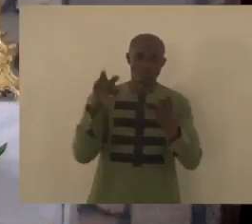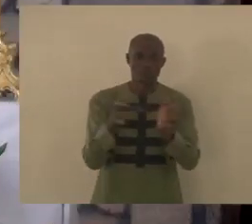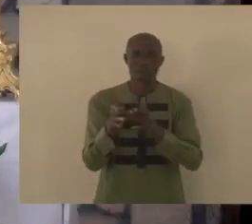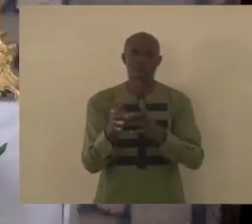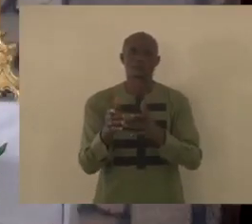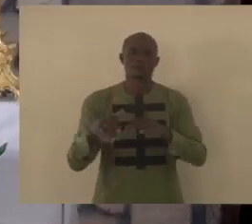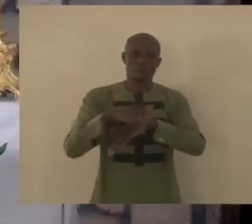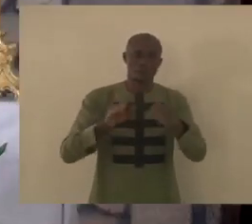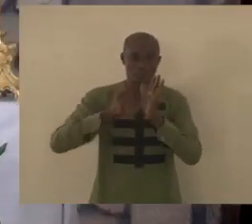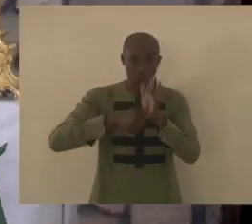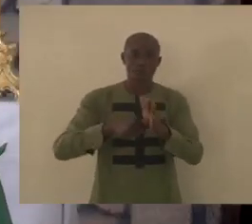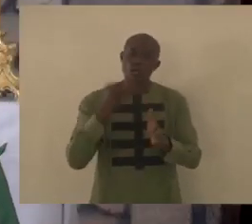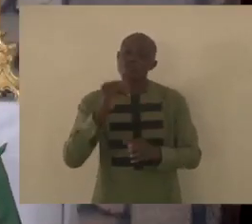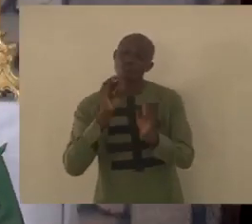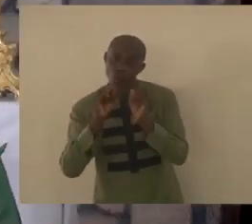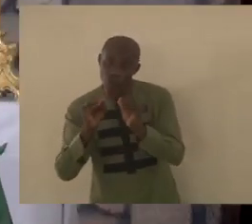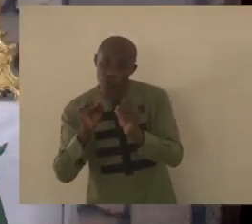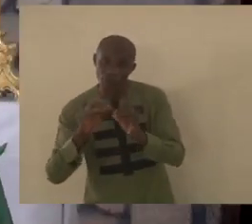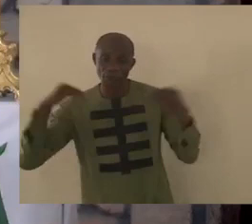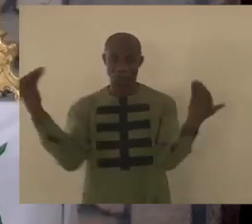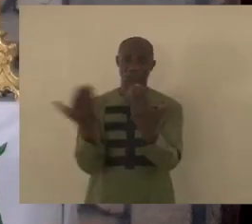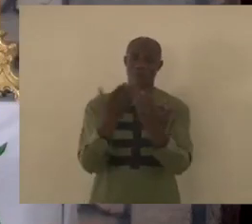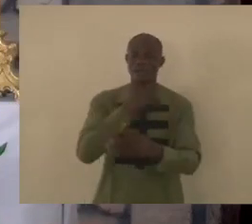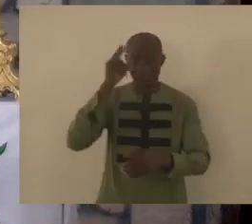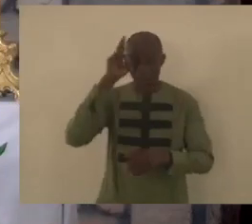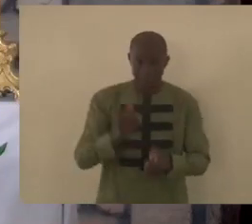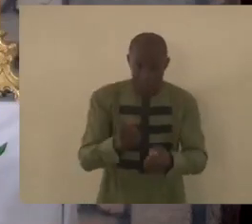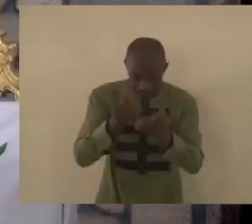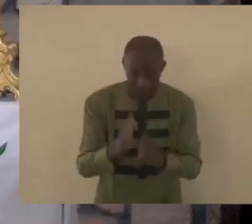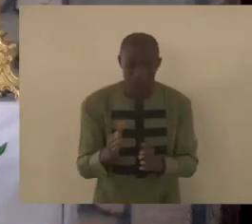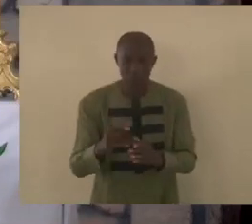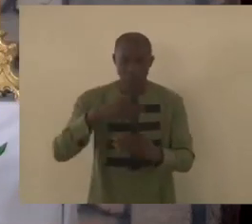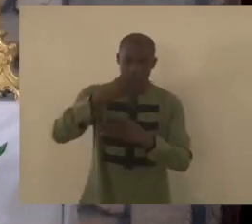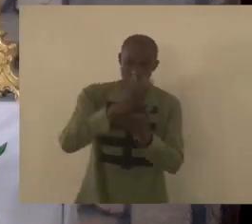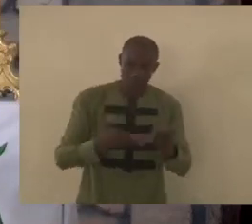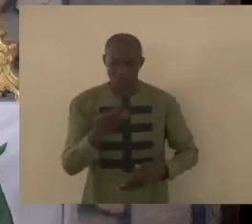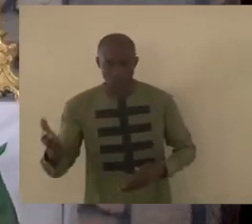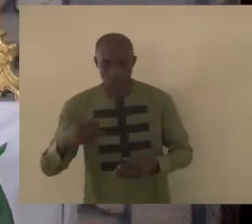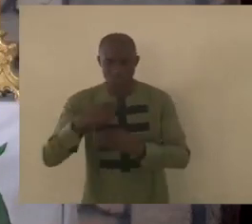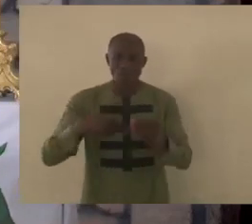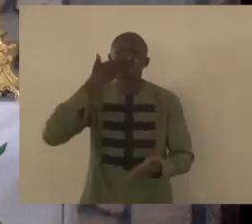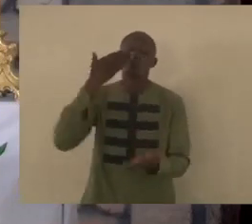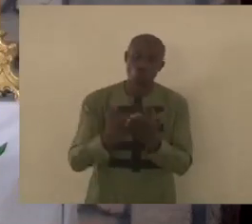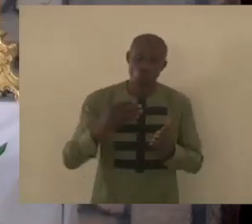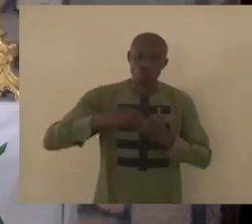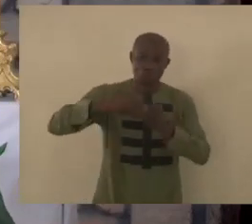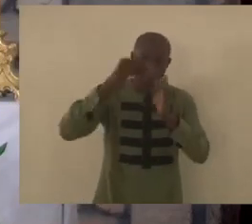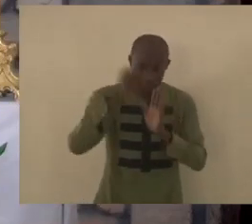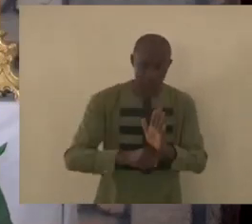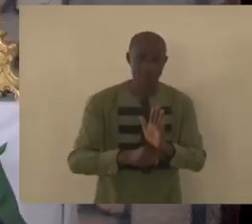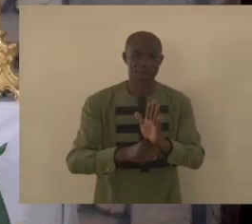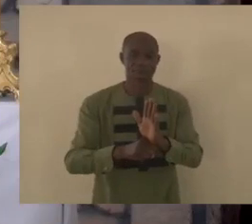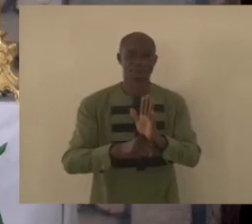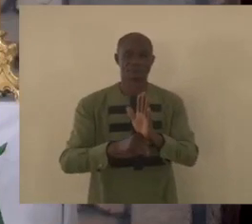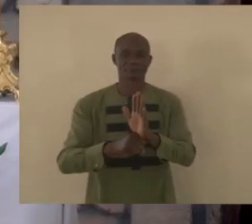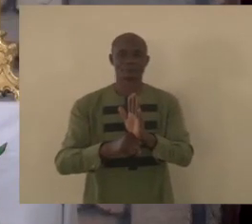exalted. The point of Jesus' exaggeration is to teach the crowd and his disciples something about good leadership, about